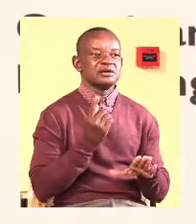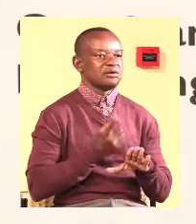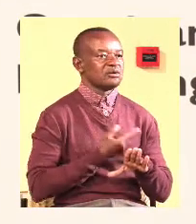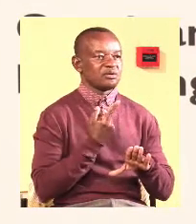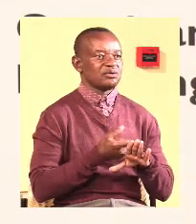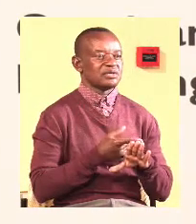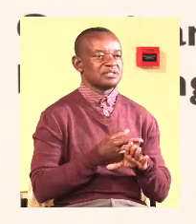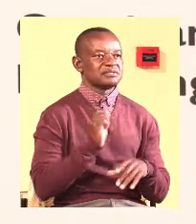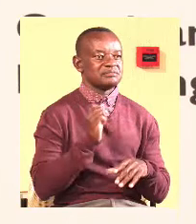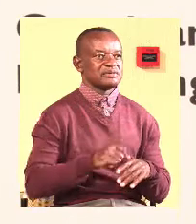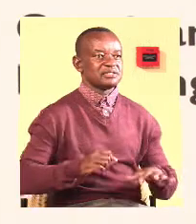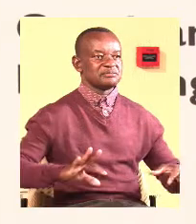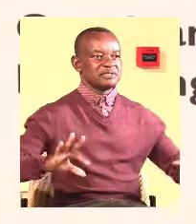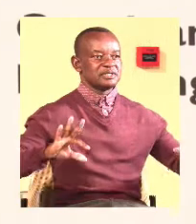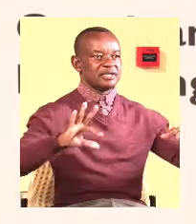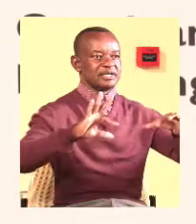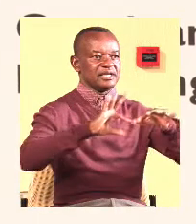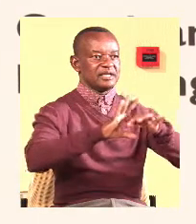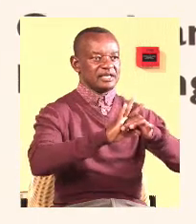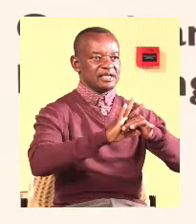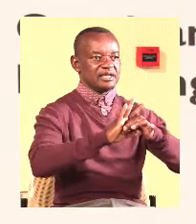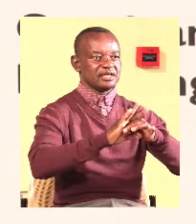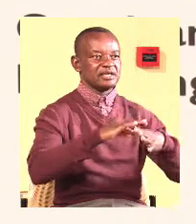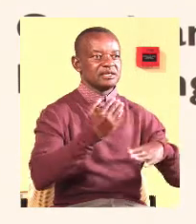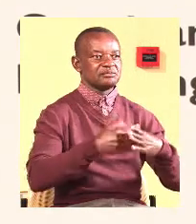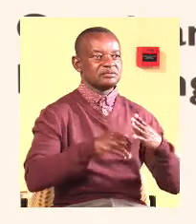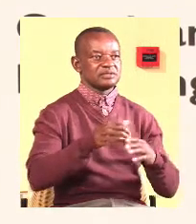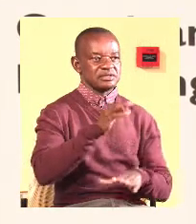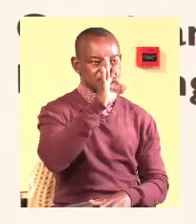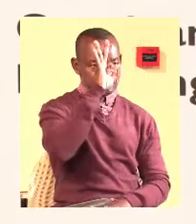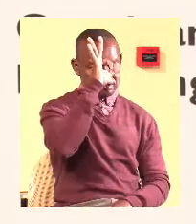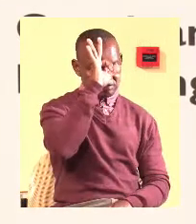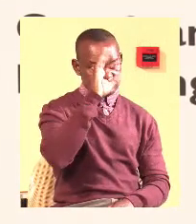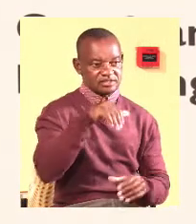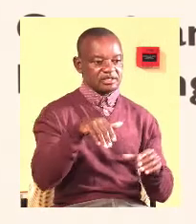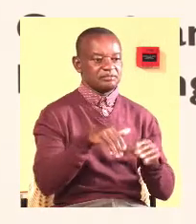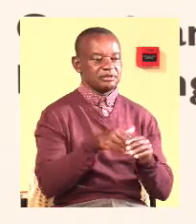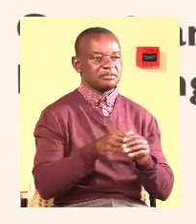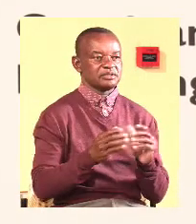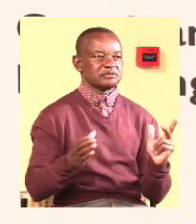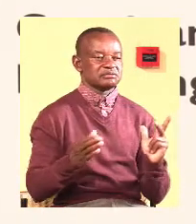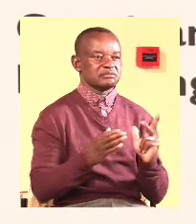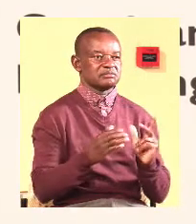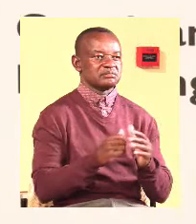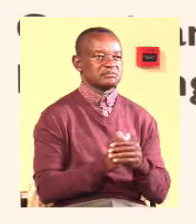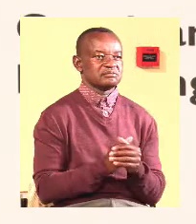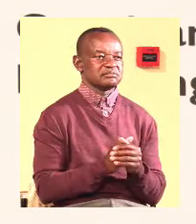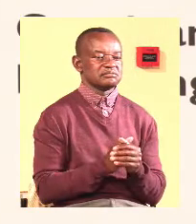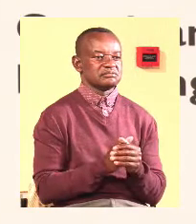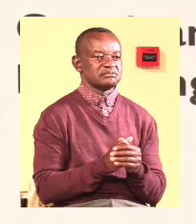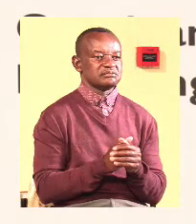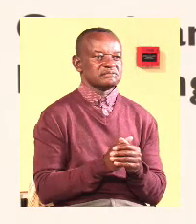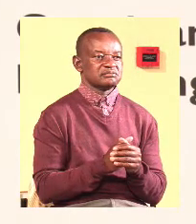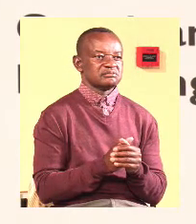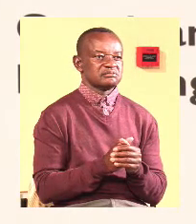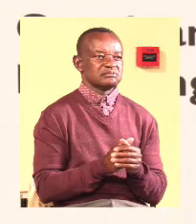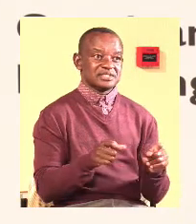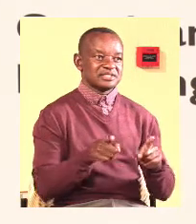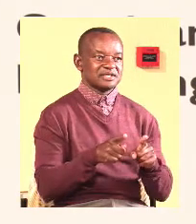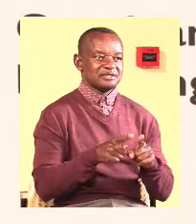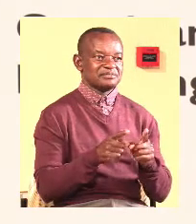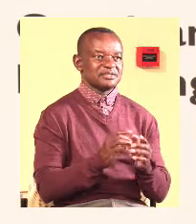There must always be information that need to be shared, whether it has to be on a specific issue of concern that